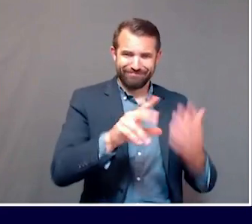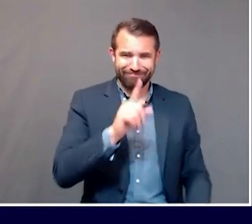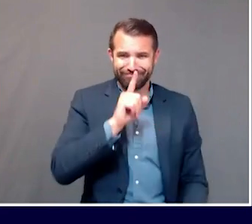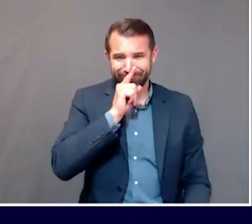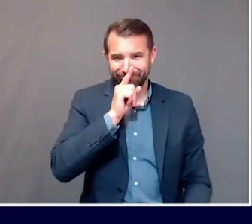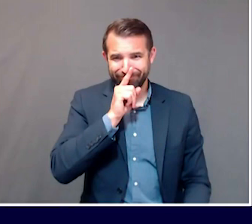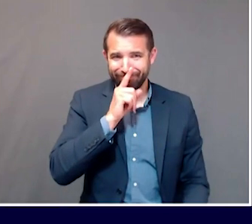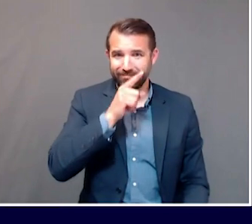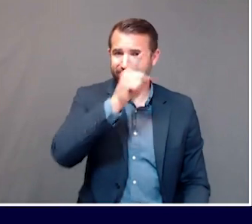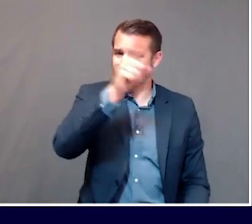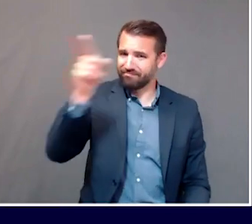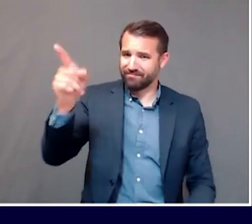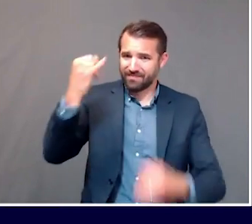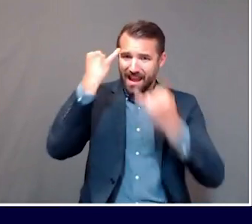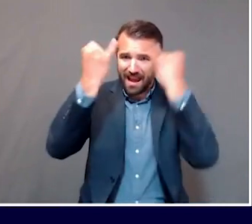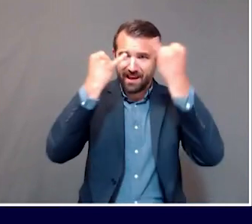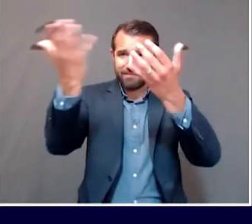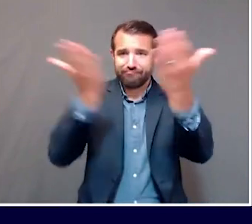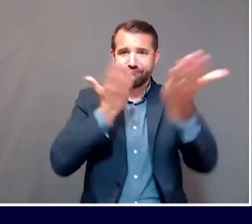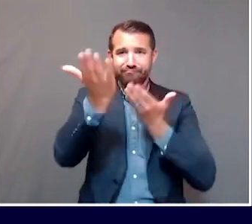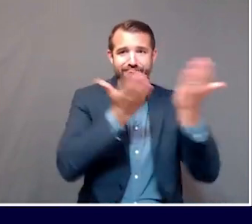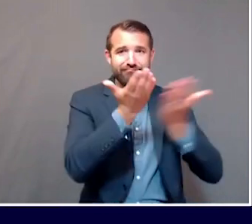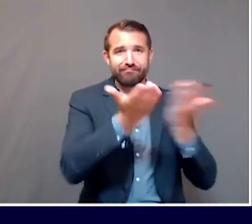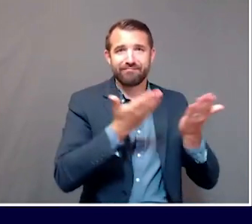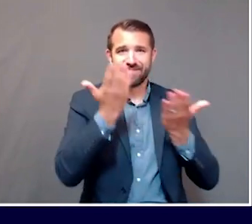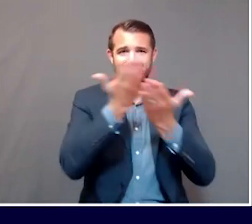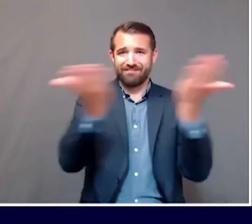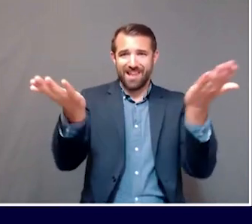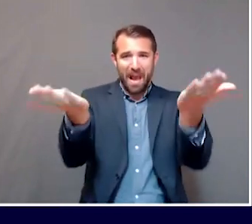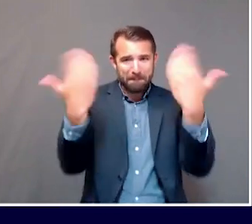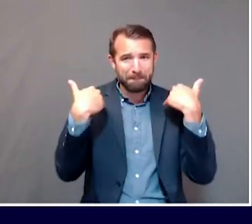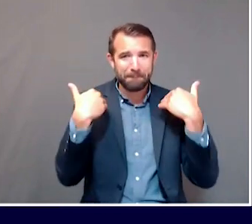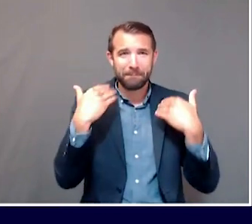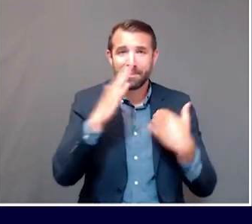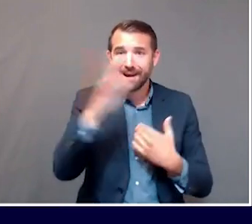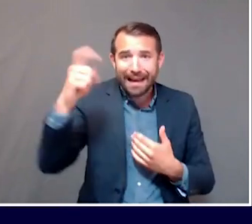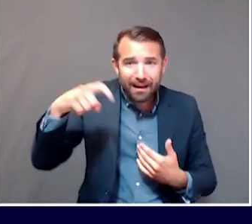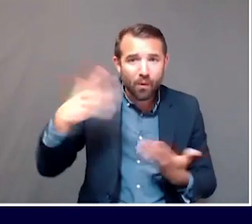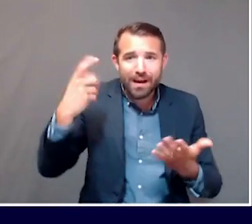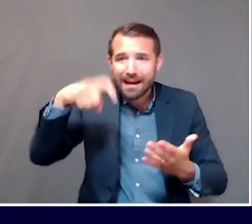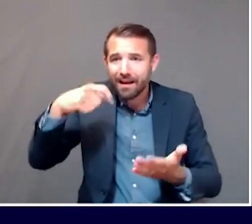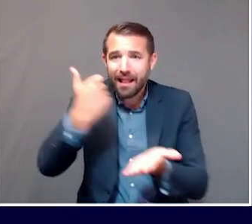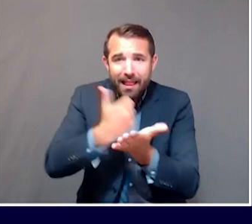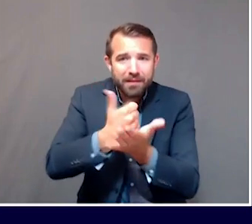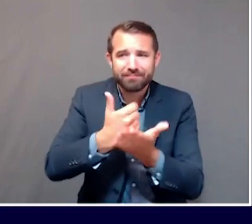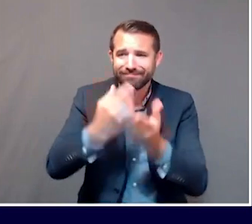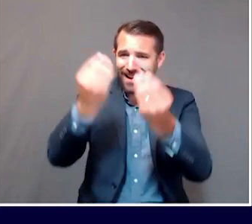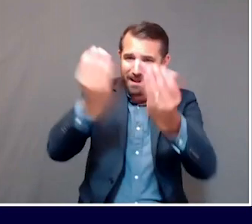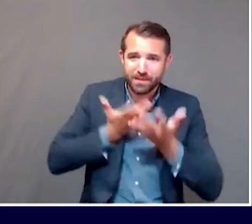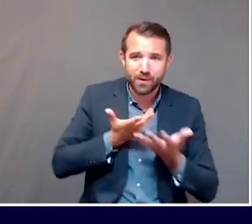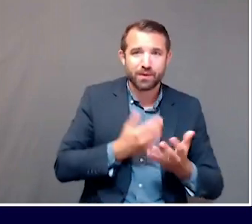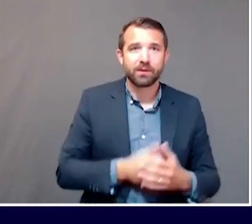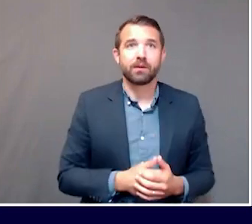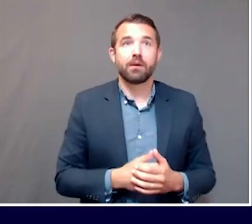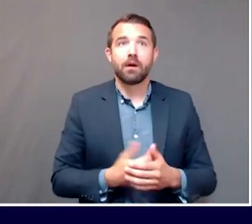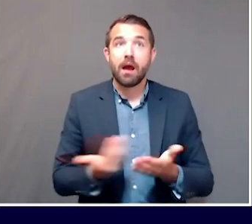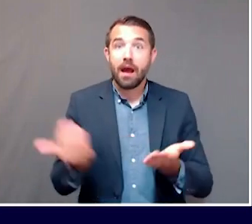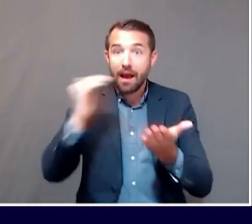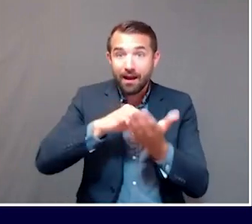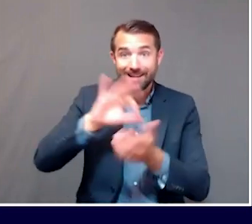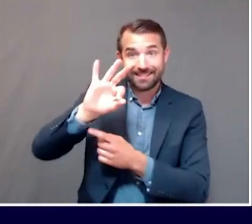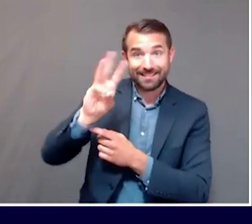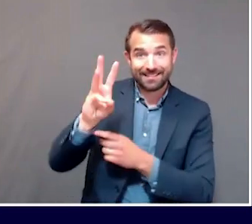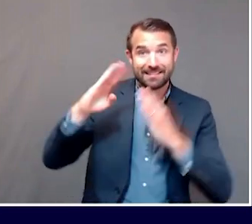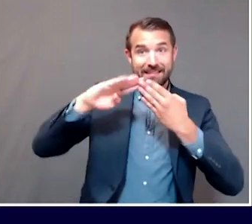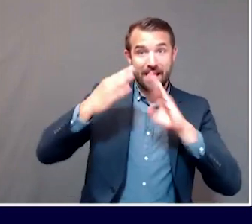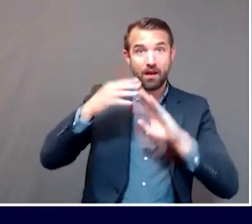96 towns and cities with all different kinds of proposals. I'm excited about that. One more question for Dr. Shah. As you're